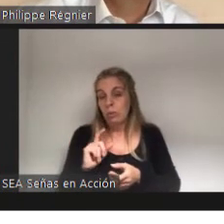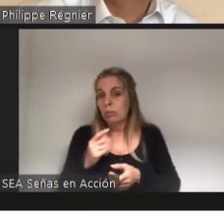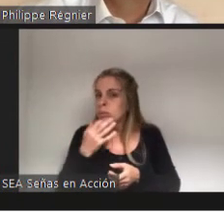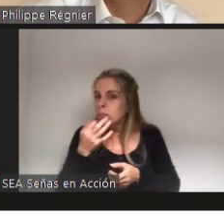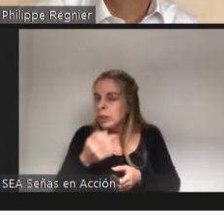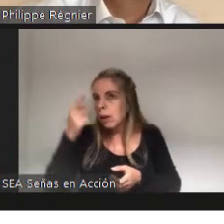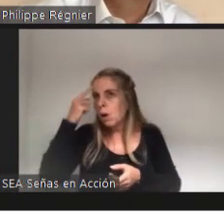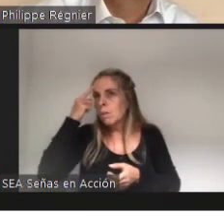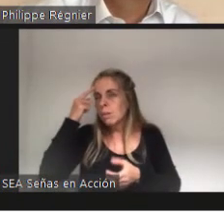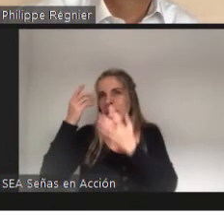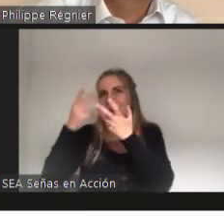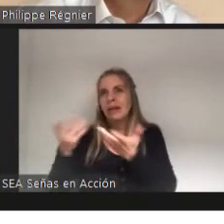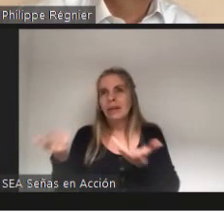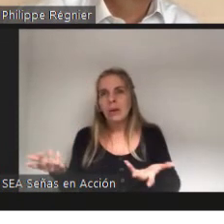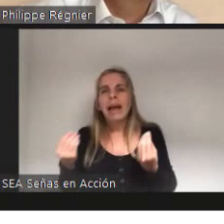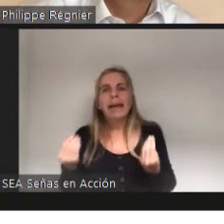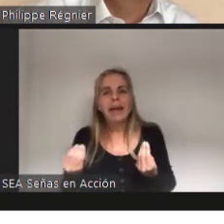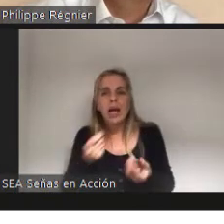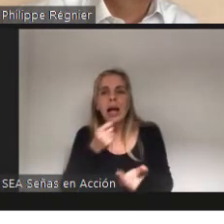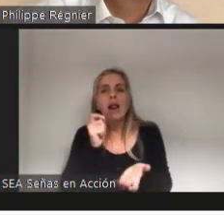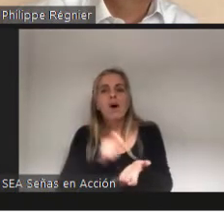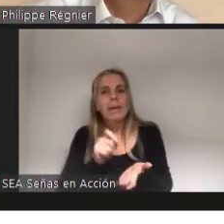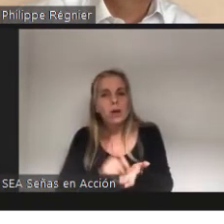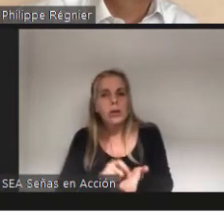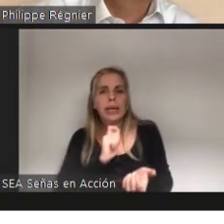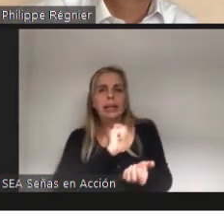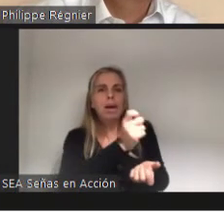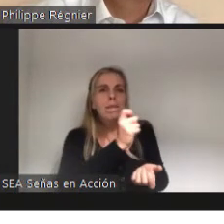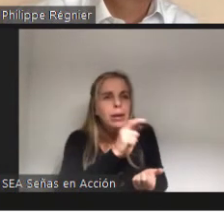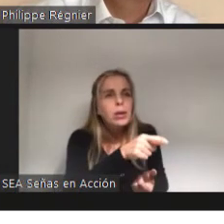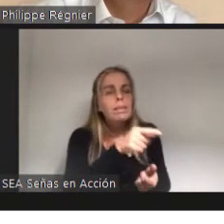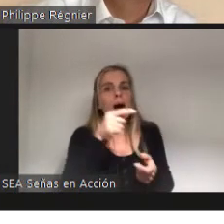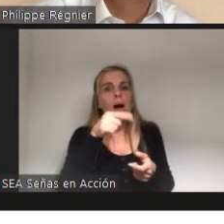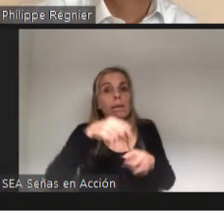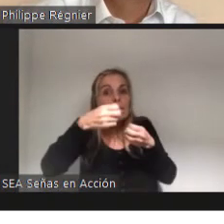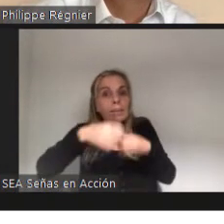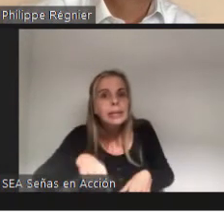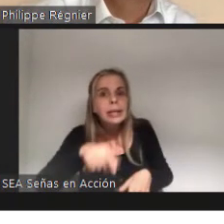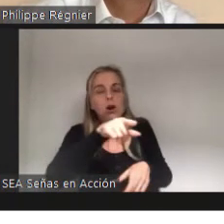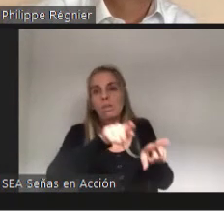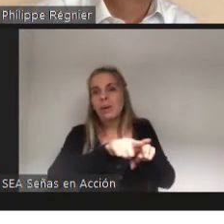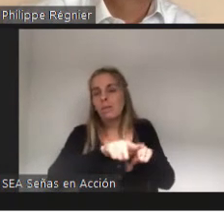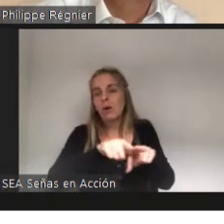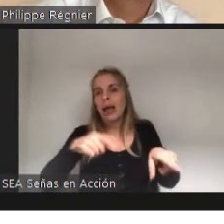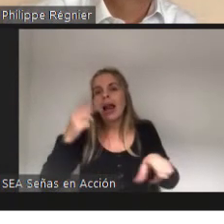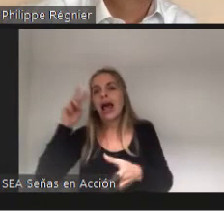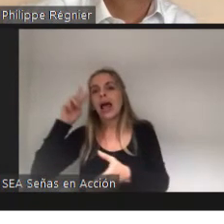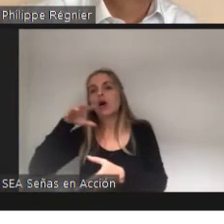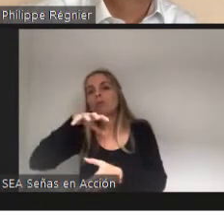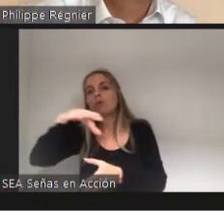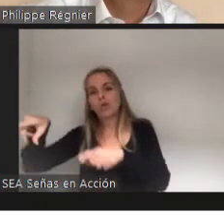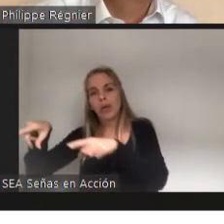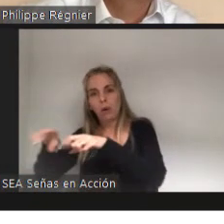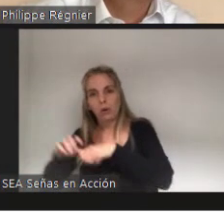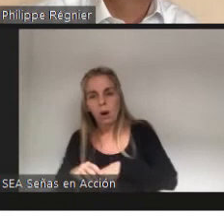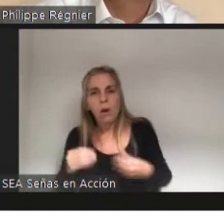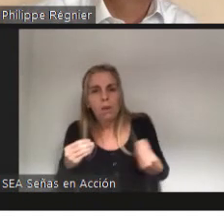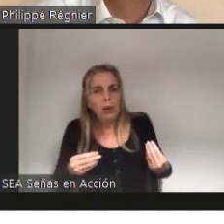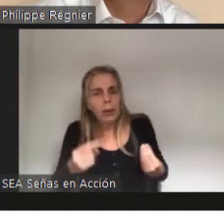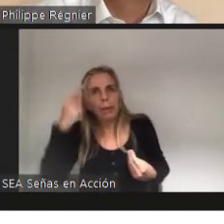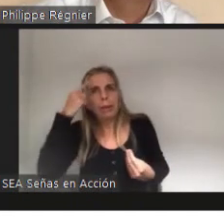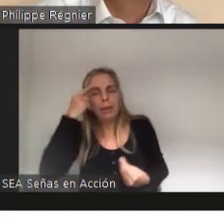drew the conclusion that the press will have to be treated such as museums treat